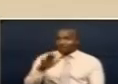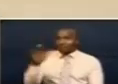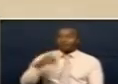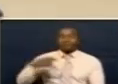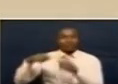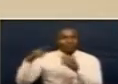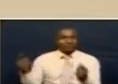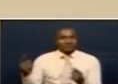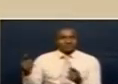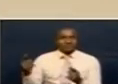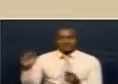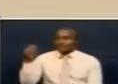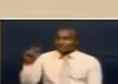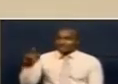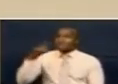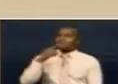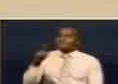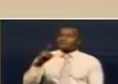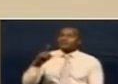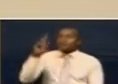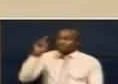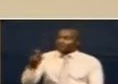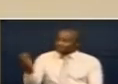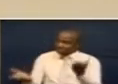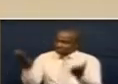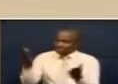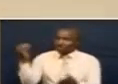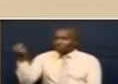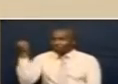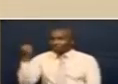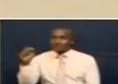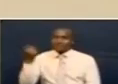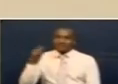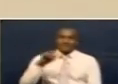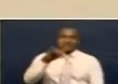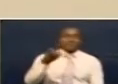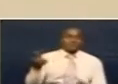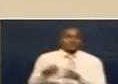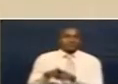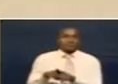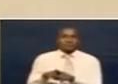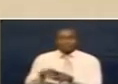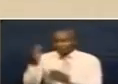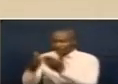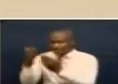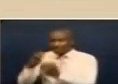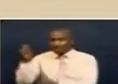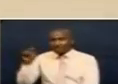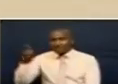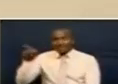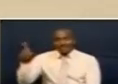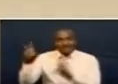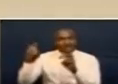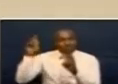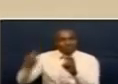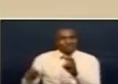the bailout of Kenya Airways. I said it must be equal. Mumias is equal to Kenya Airways. Why are we giving priority to Kenya Airways? Those are the issues we need